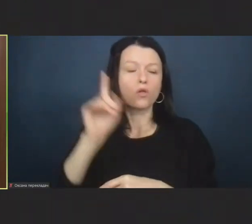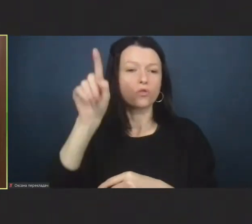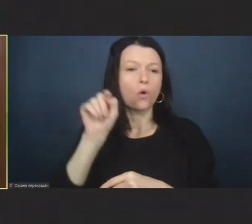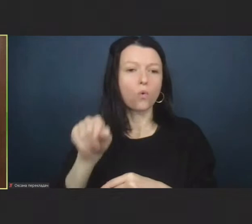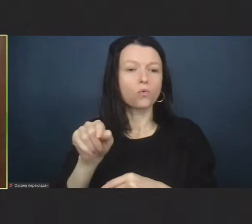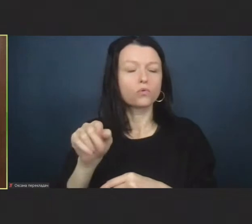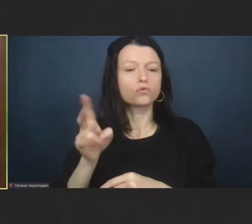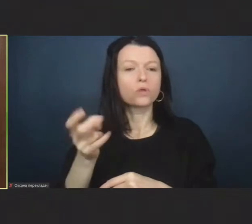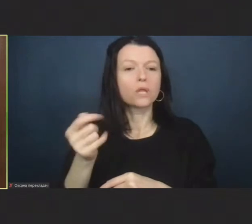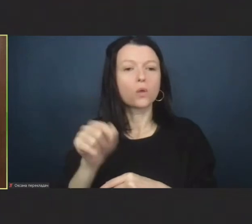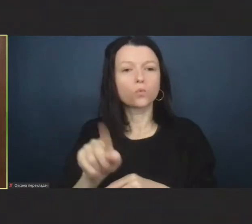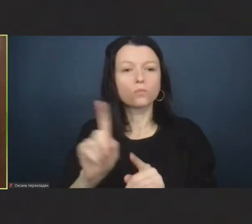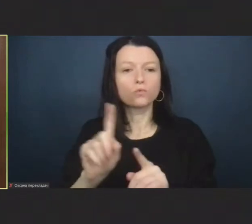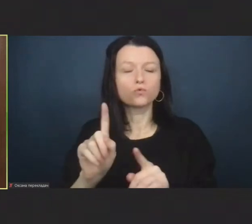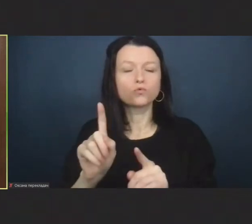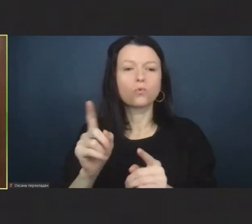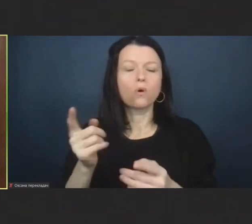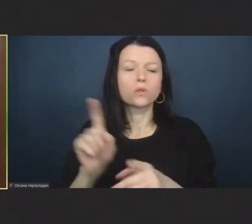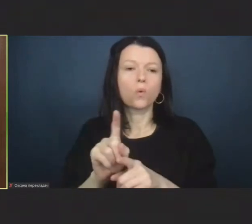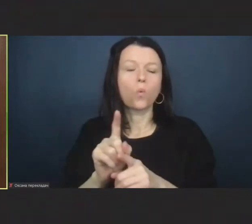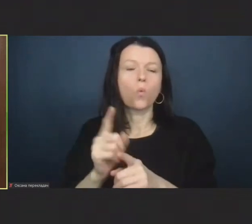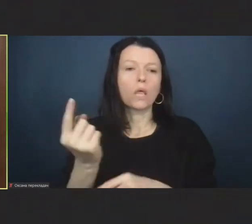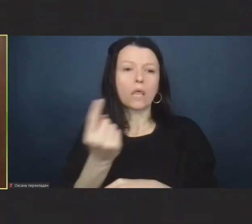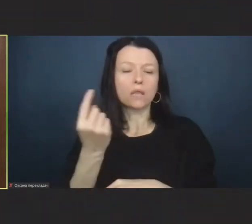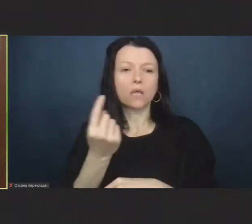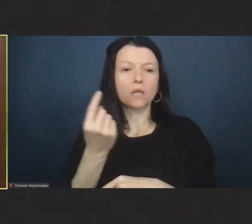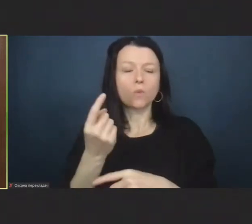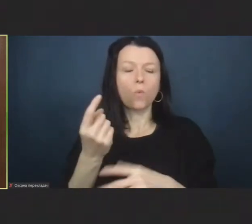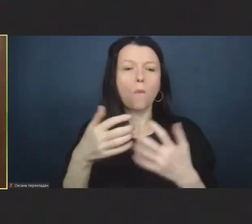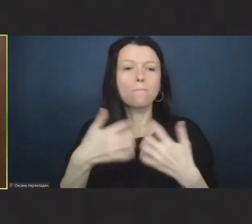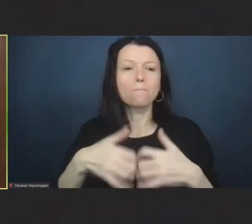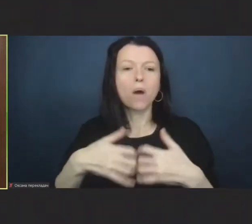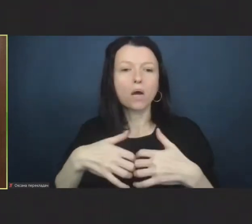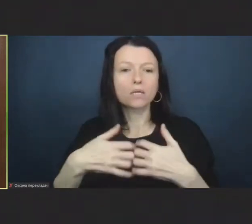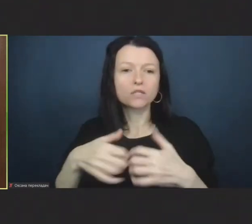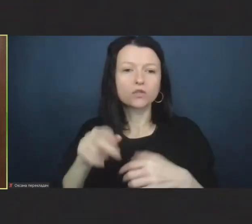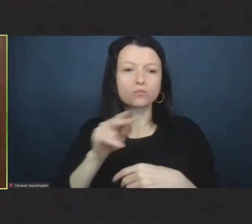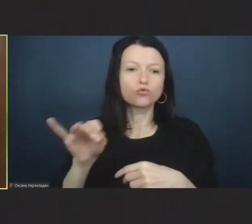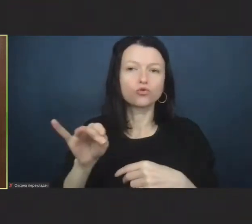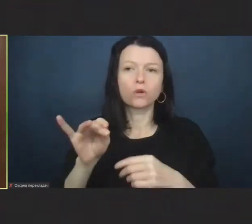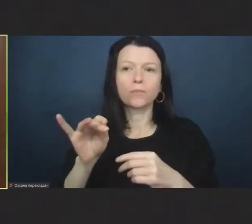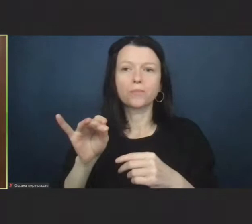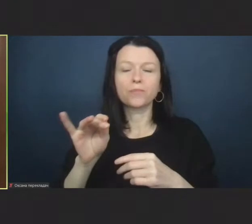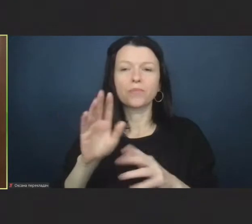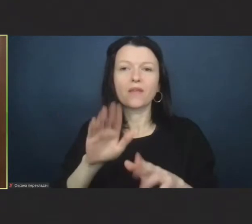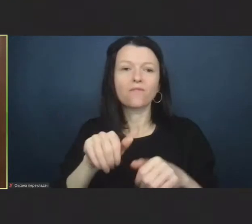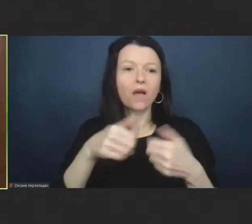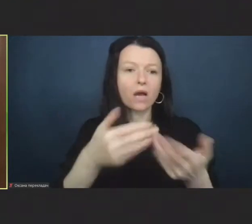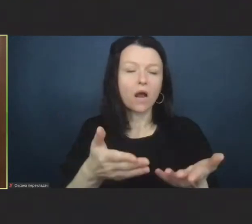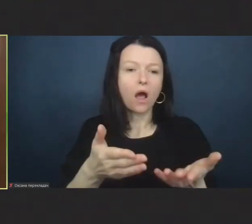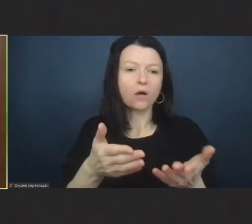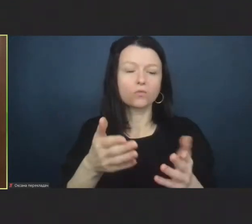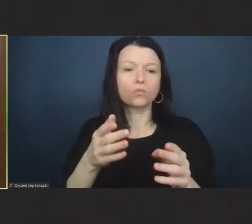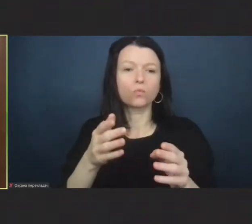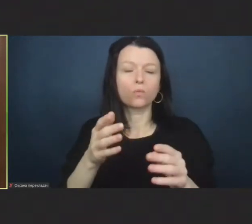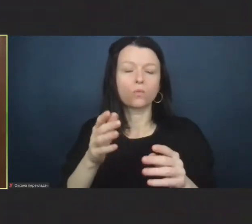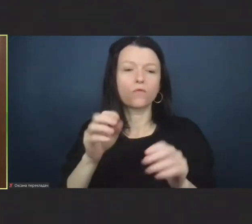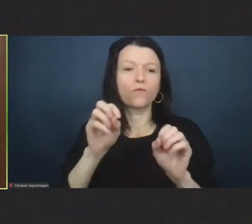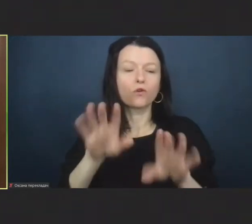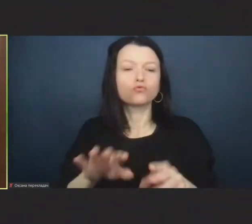reasonable points to the effect that there is not a single way to resolve the